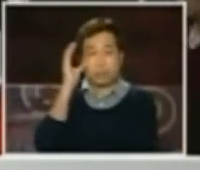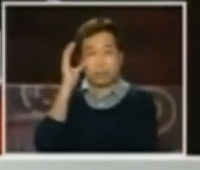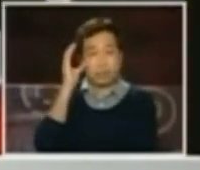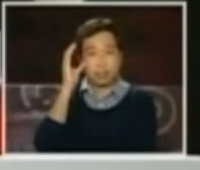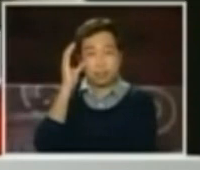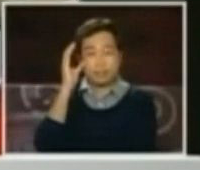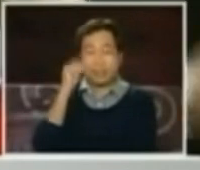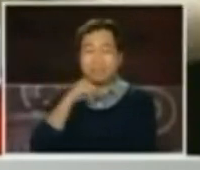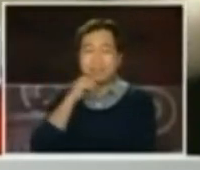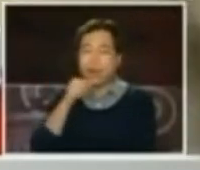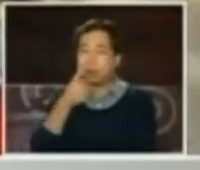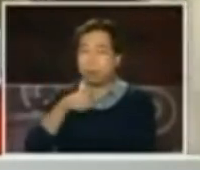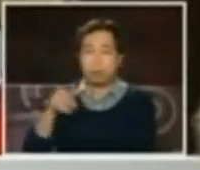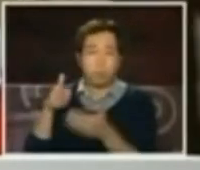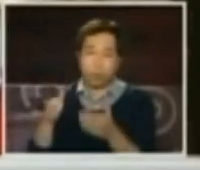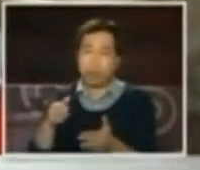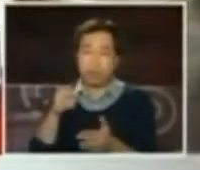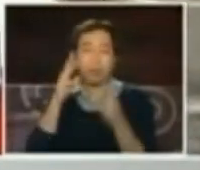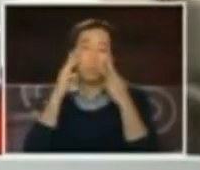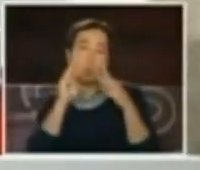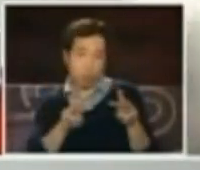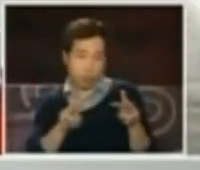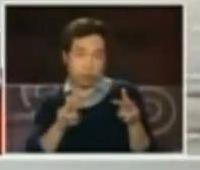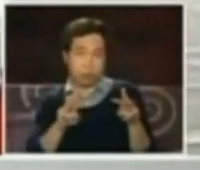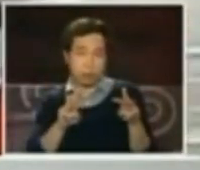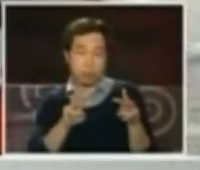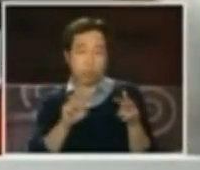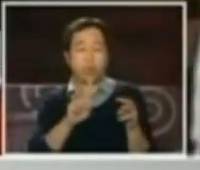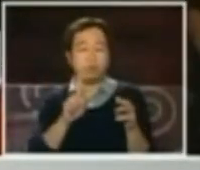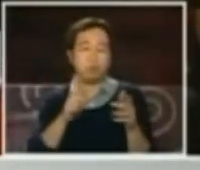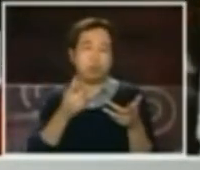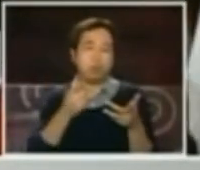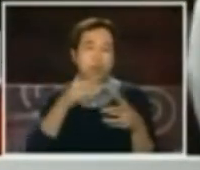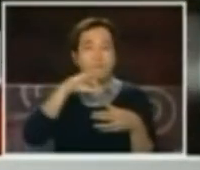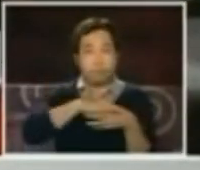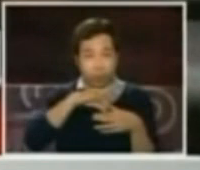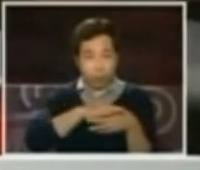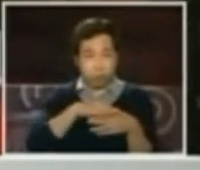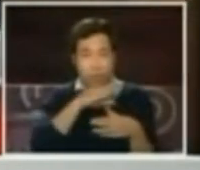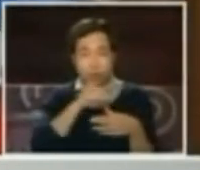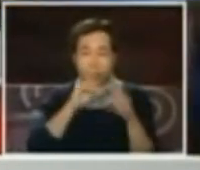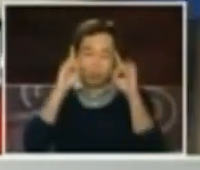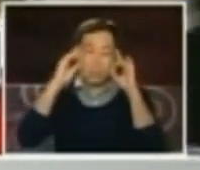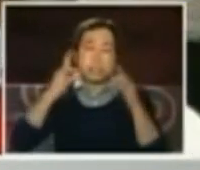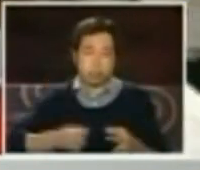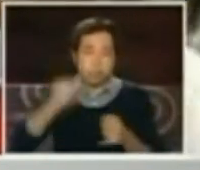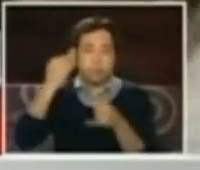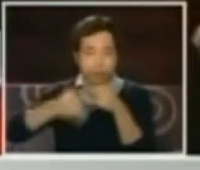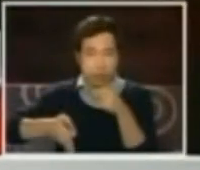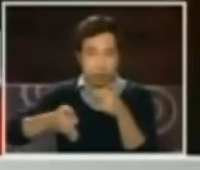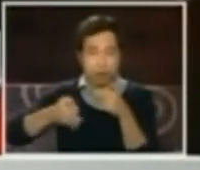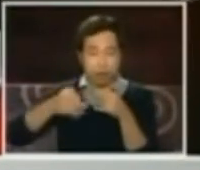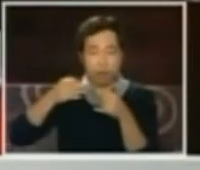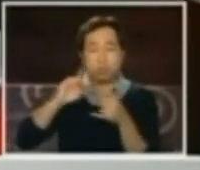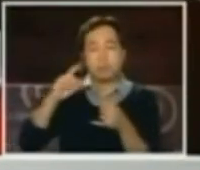way witness for himself the reading of the votes and of course the decisions behind the votes of